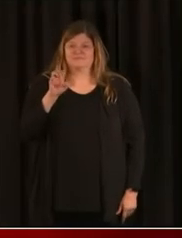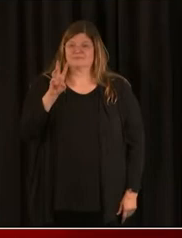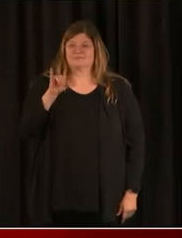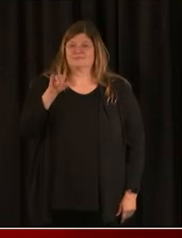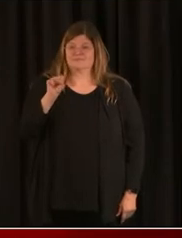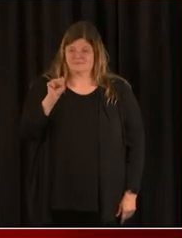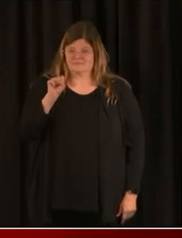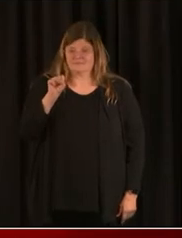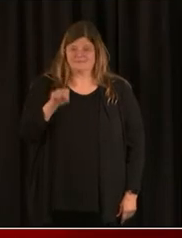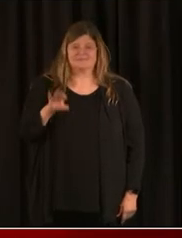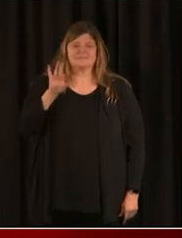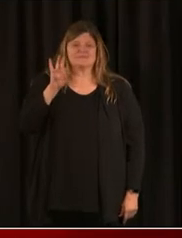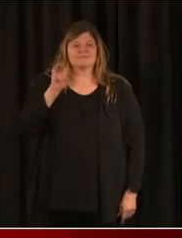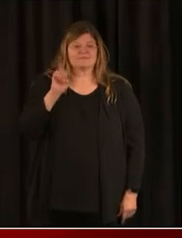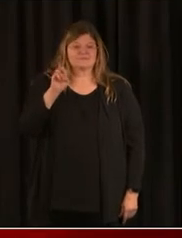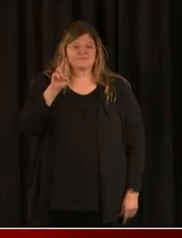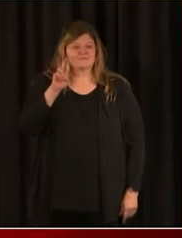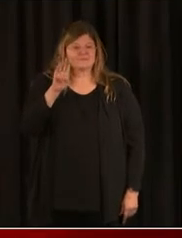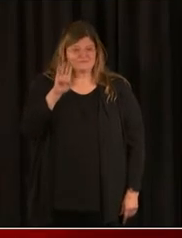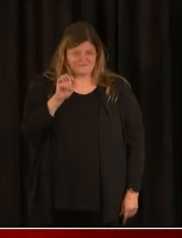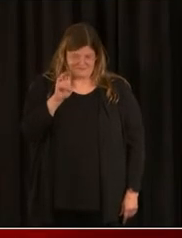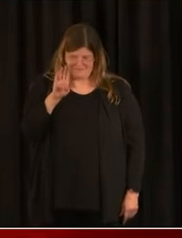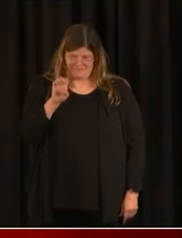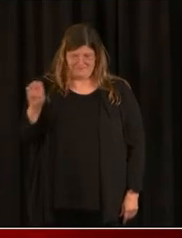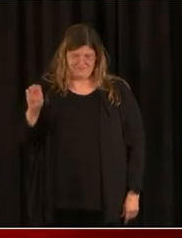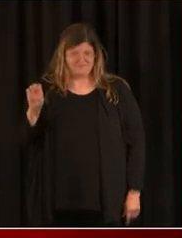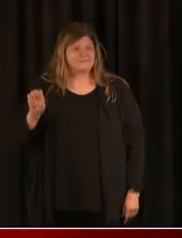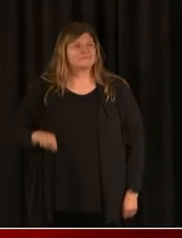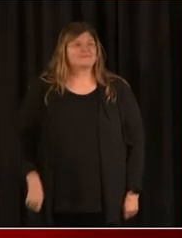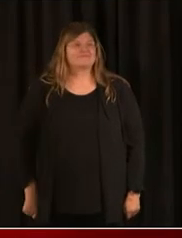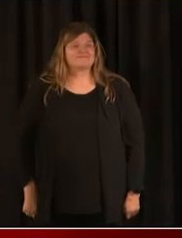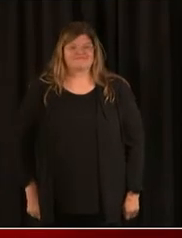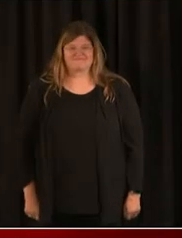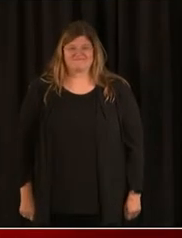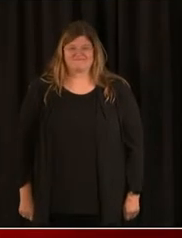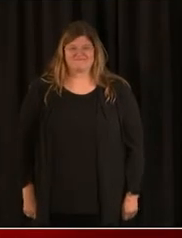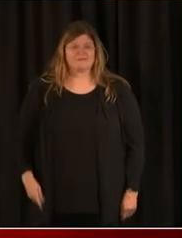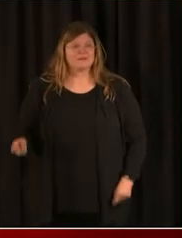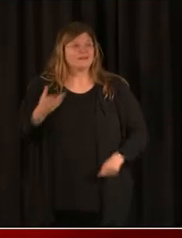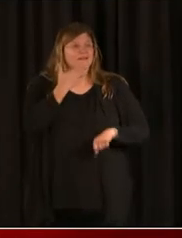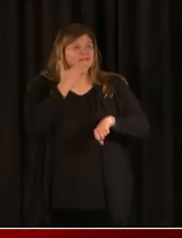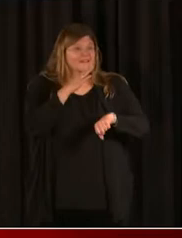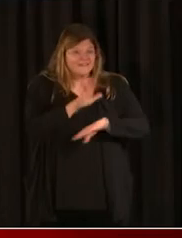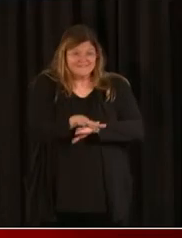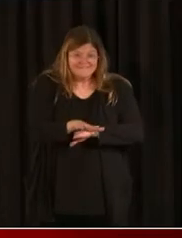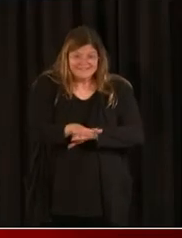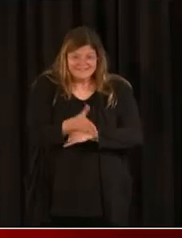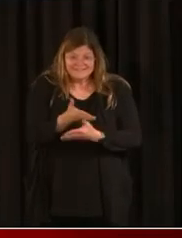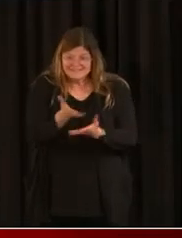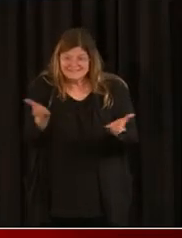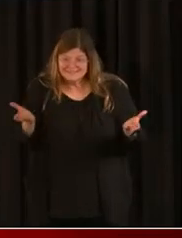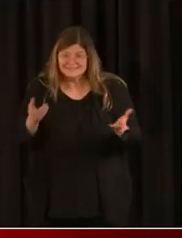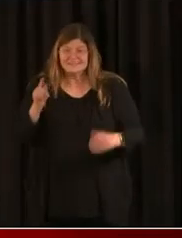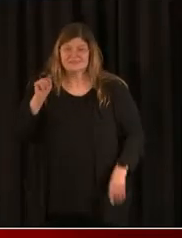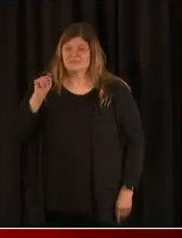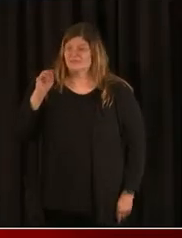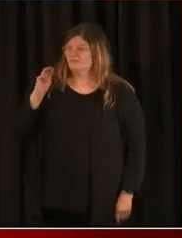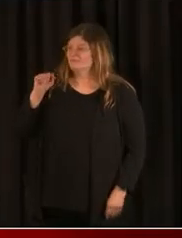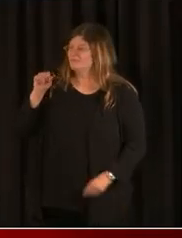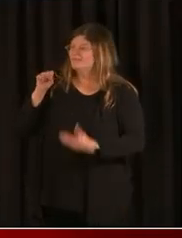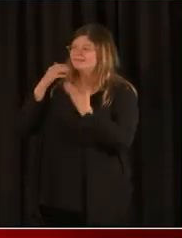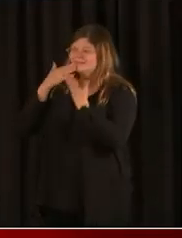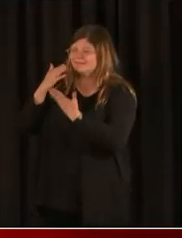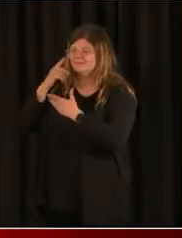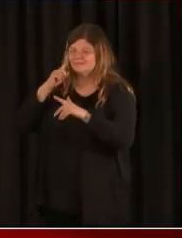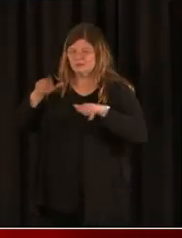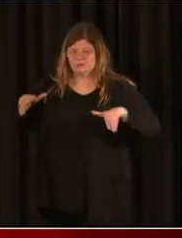kick off today's town hall. Chancellor? Good evening, everyone. Thank you, Tomas, for the introduction, and thank